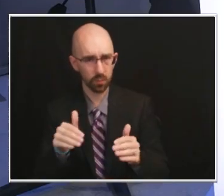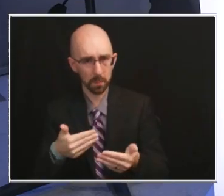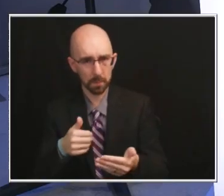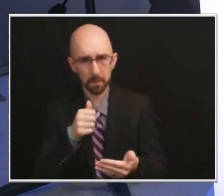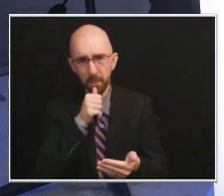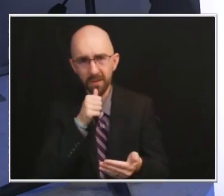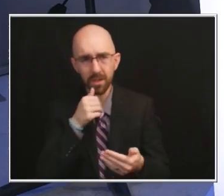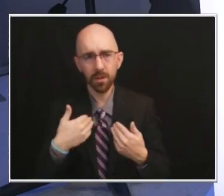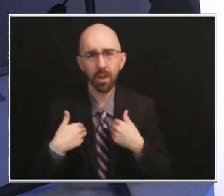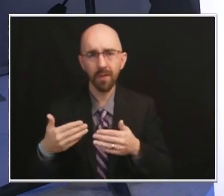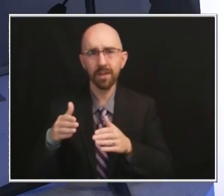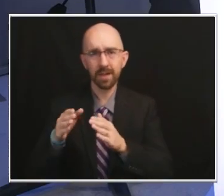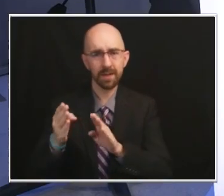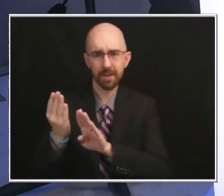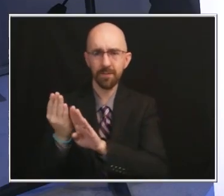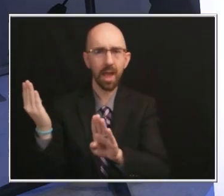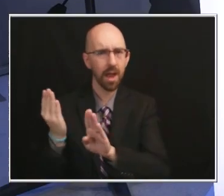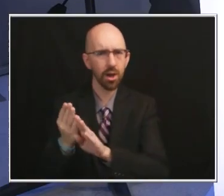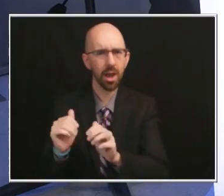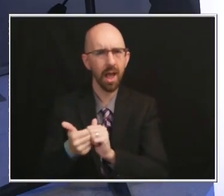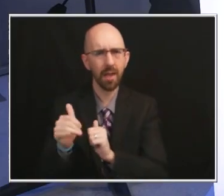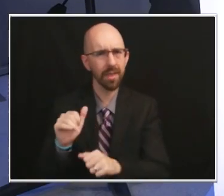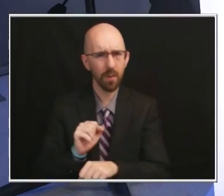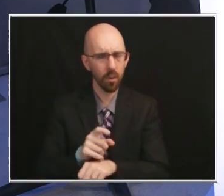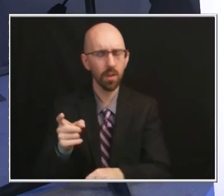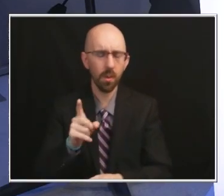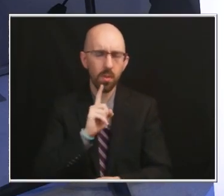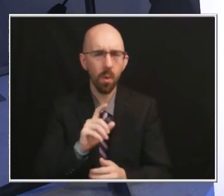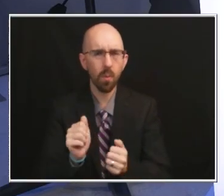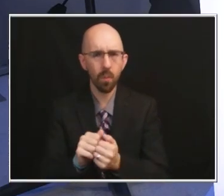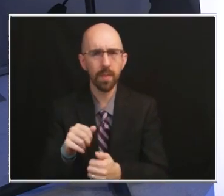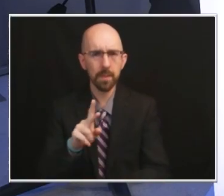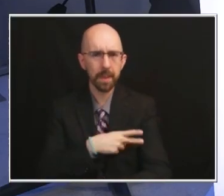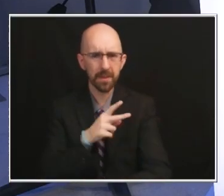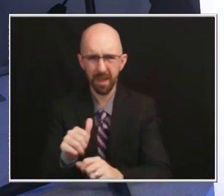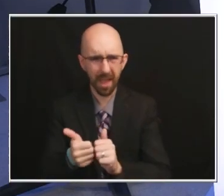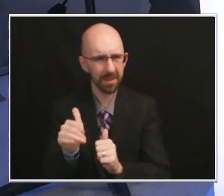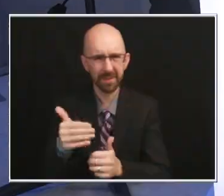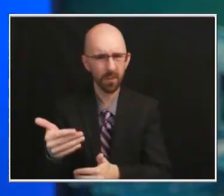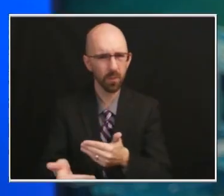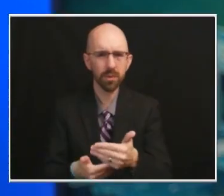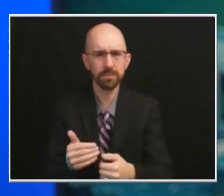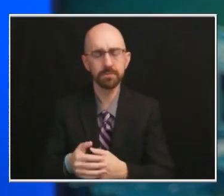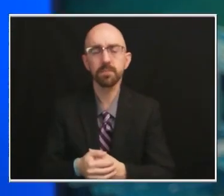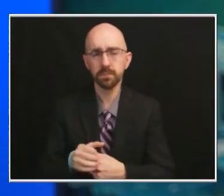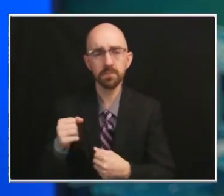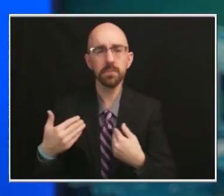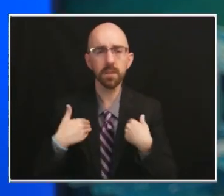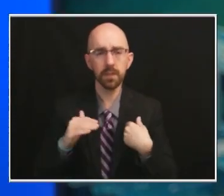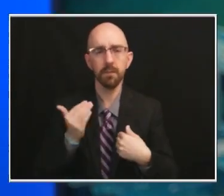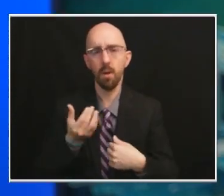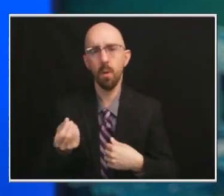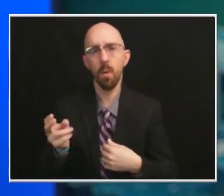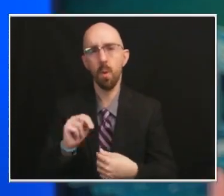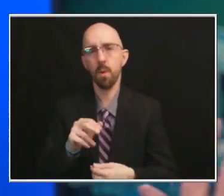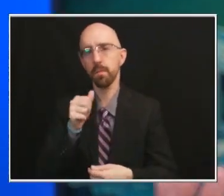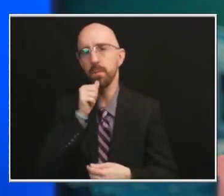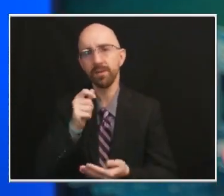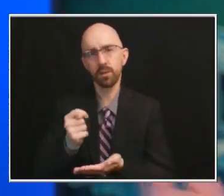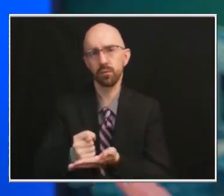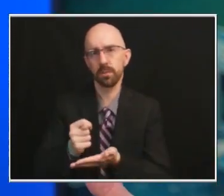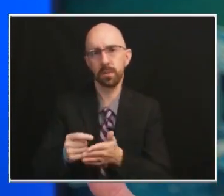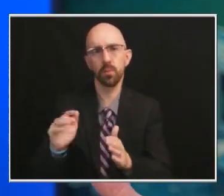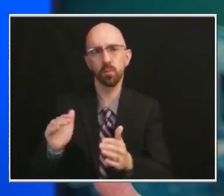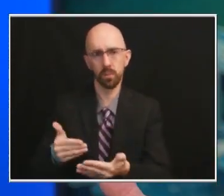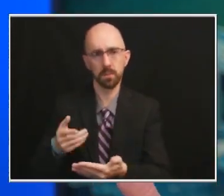dividers? Obviously they're alone with the patient, but how does that work? Yeah, we each have our own private treatment room. So you're in